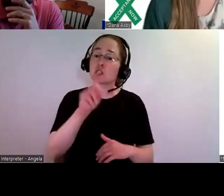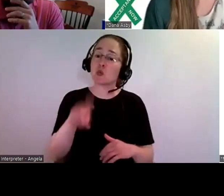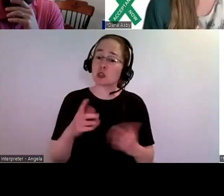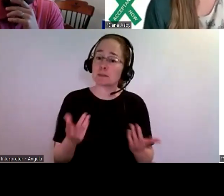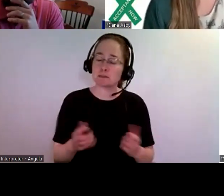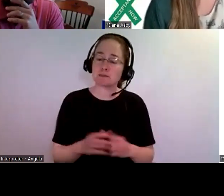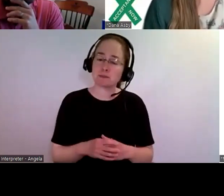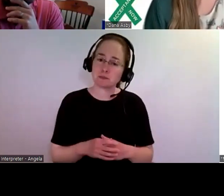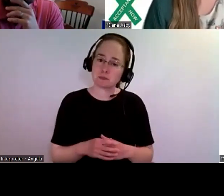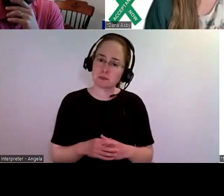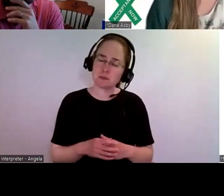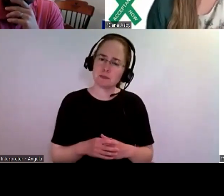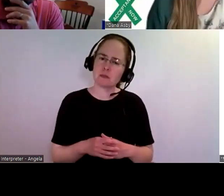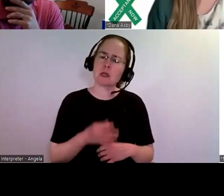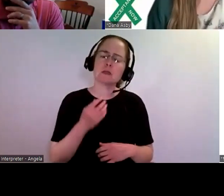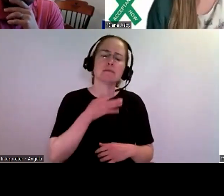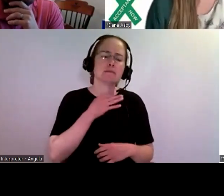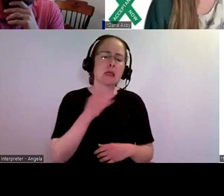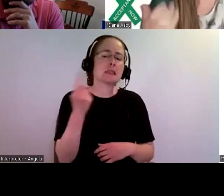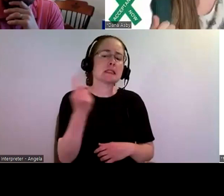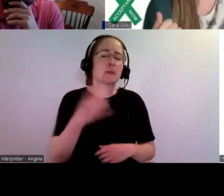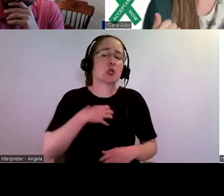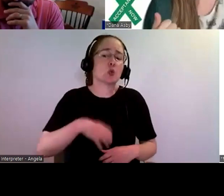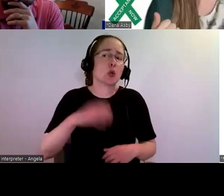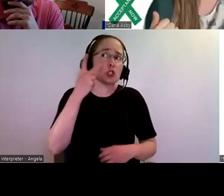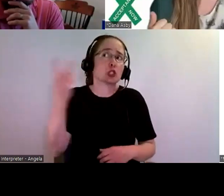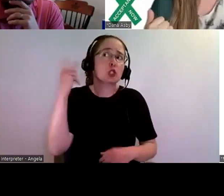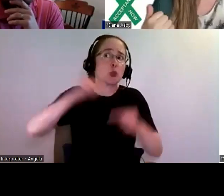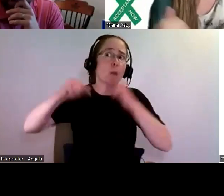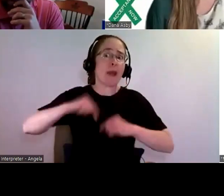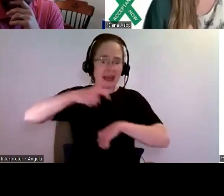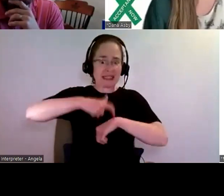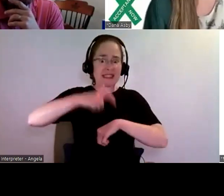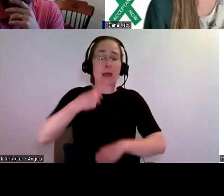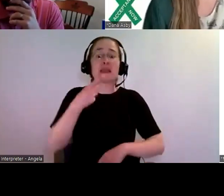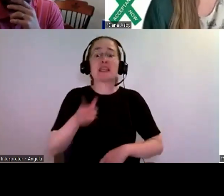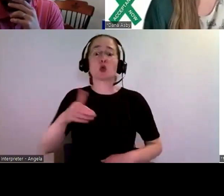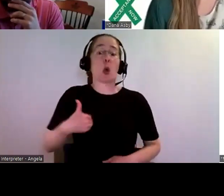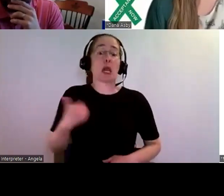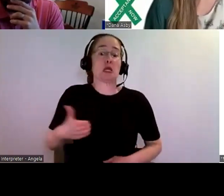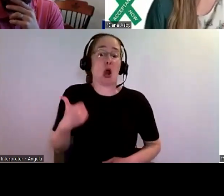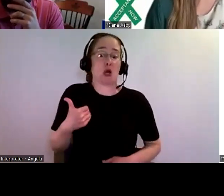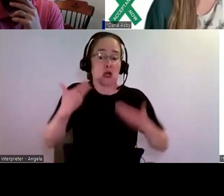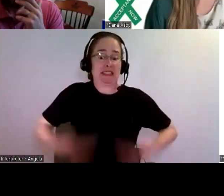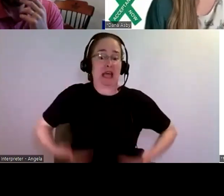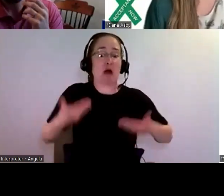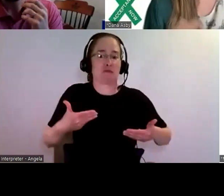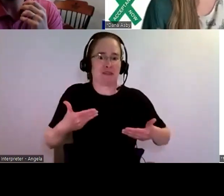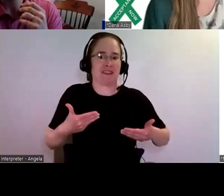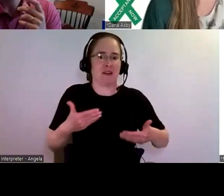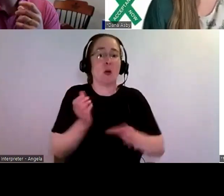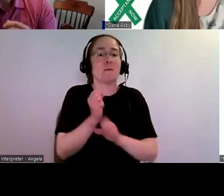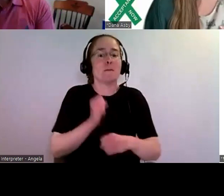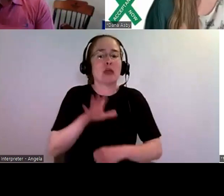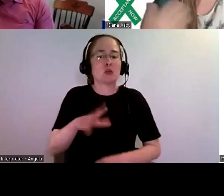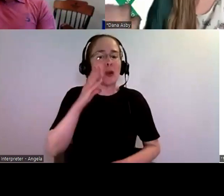you is, what is something that you wish you could go back in time and tell your younger self that might have made your